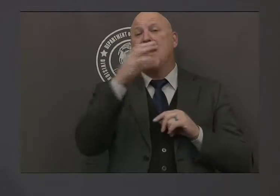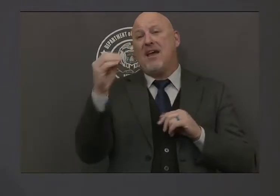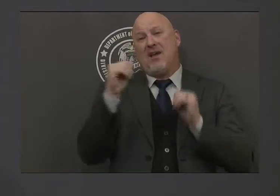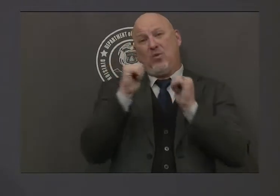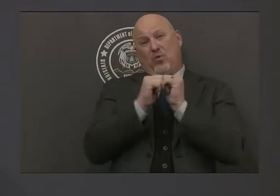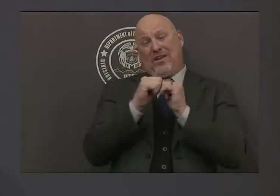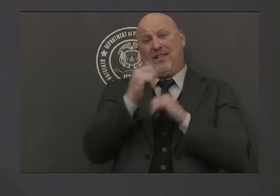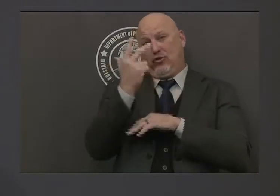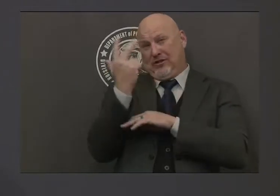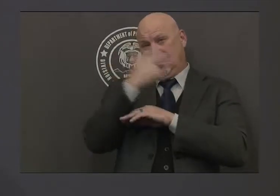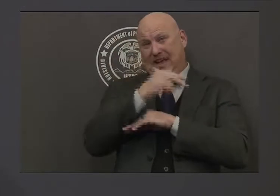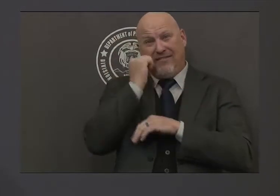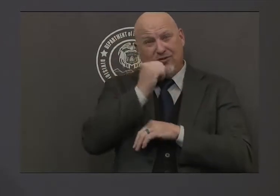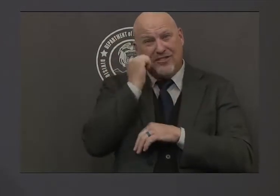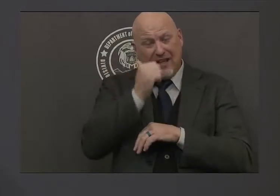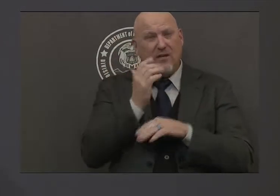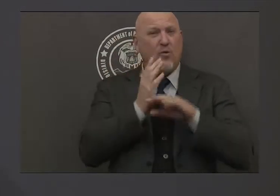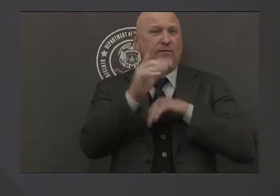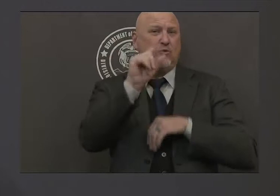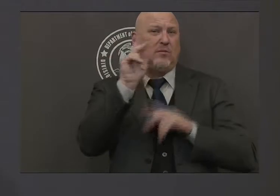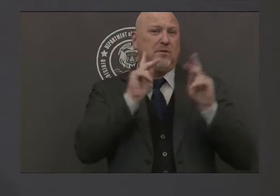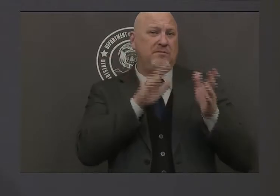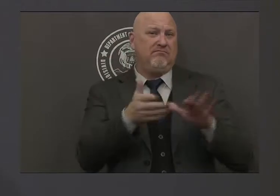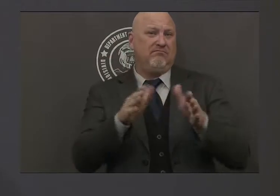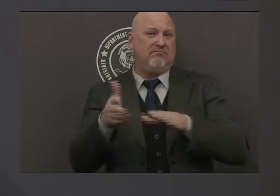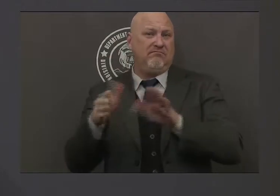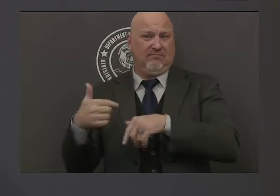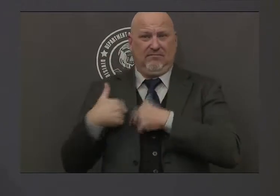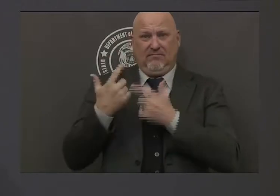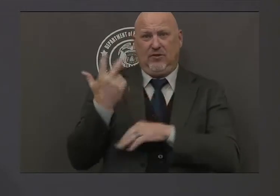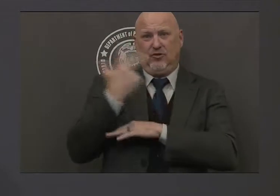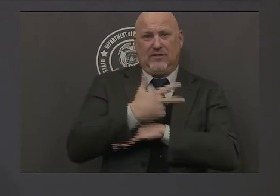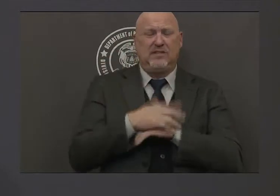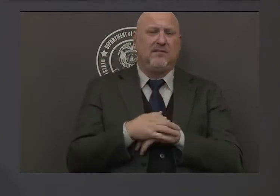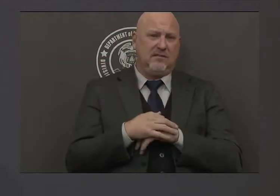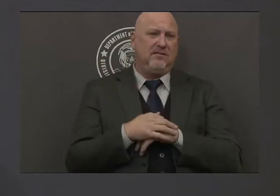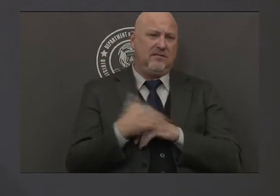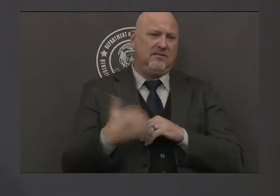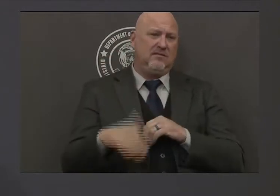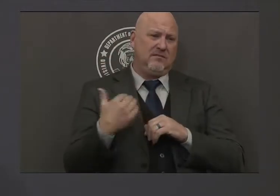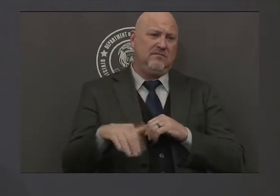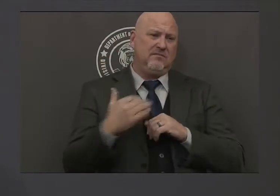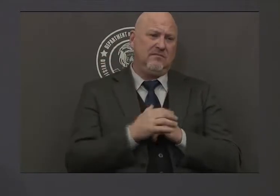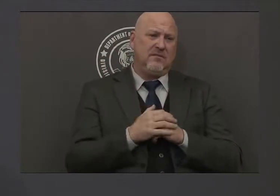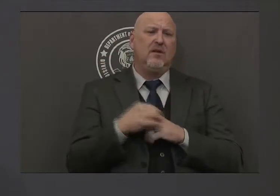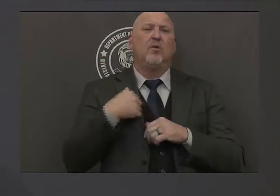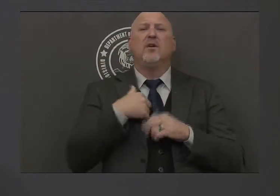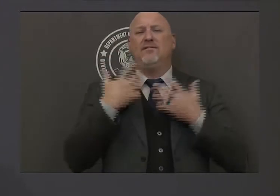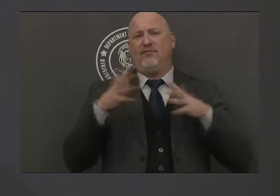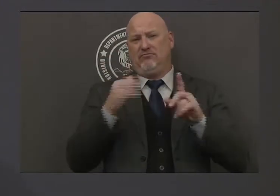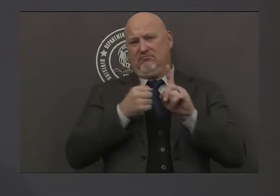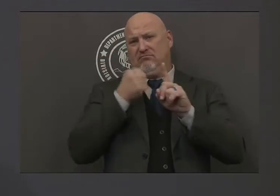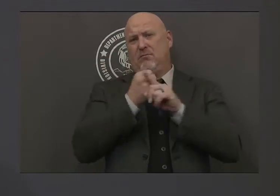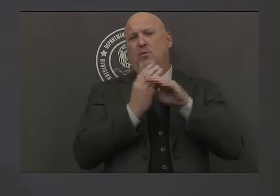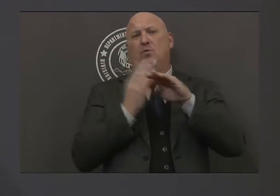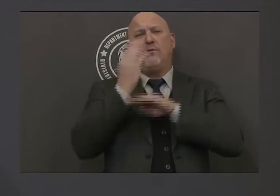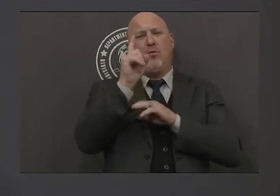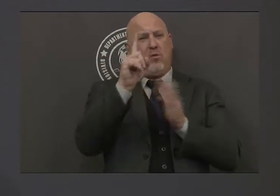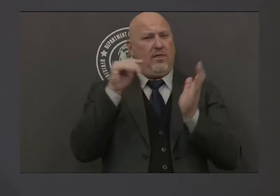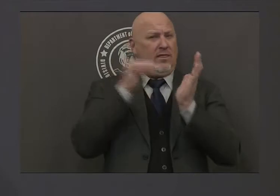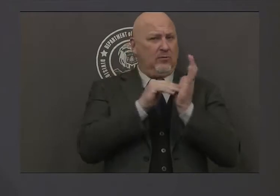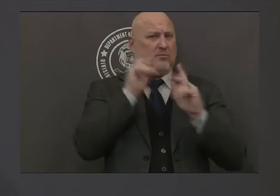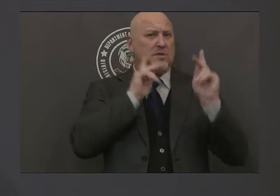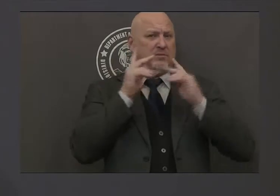cases. And now we sadly have over 1,000 deaths in Utah related to COVID-19. While this